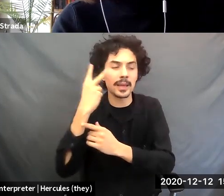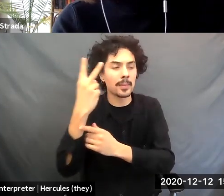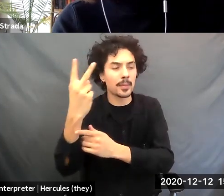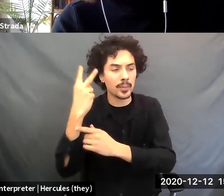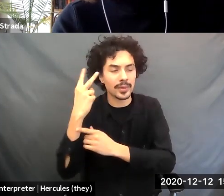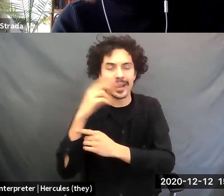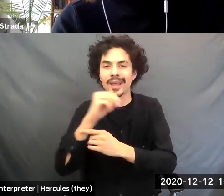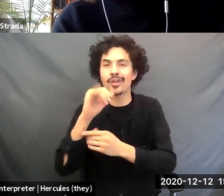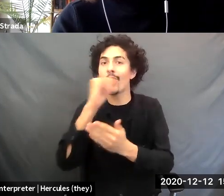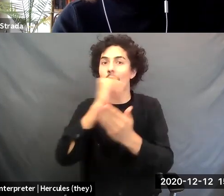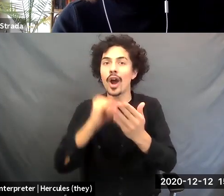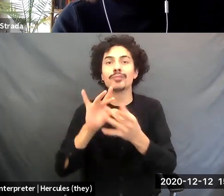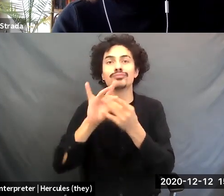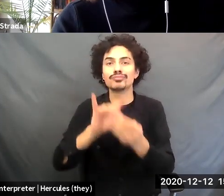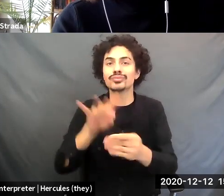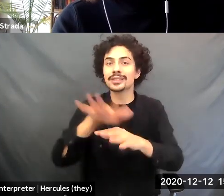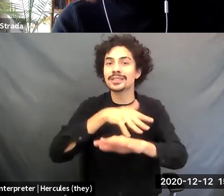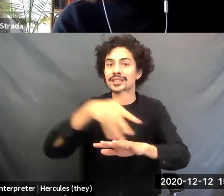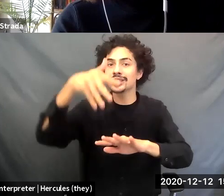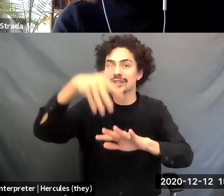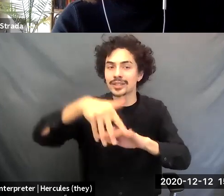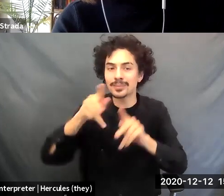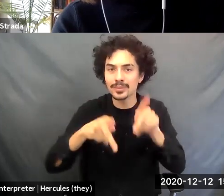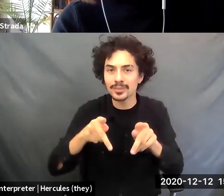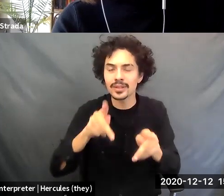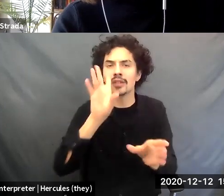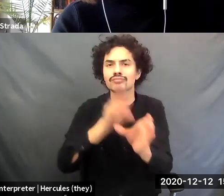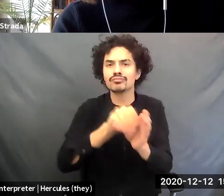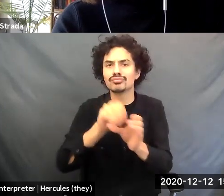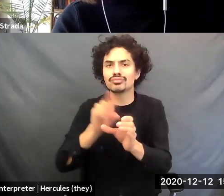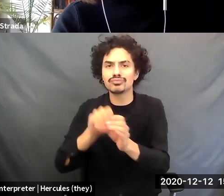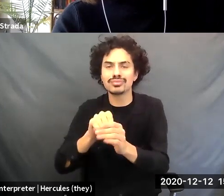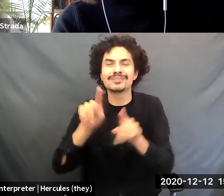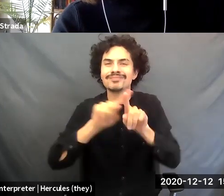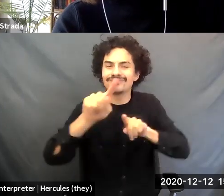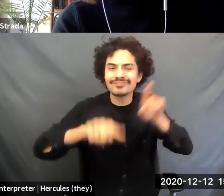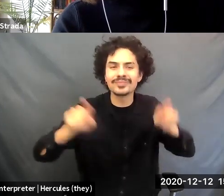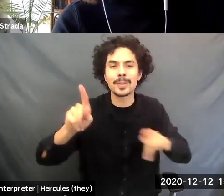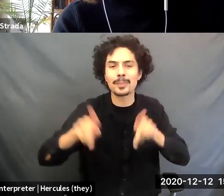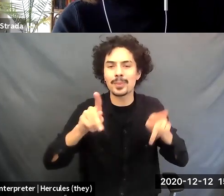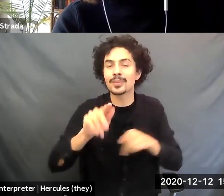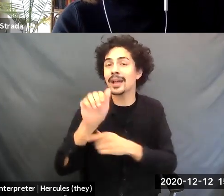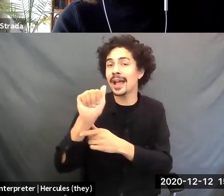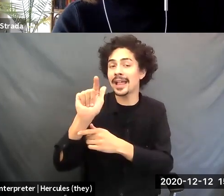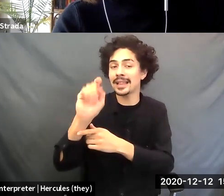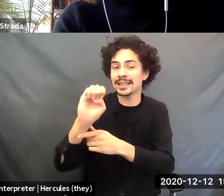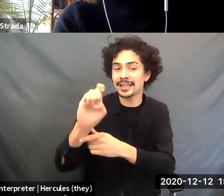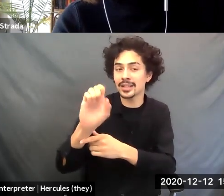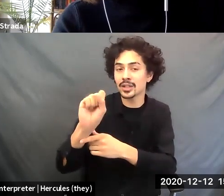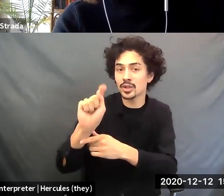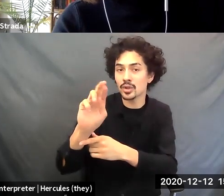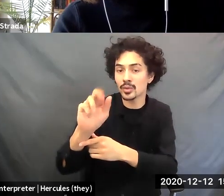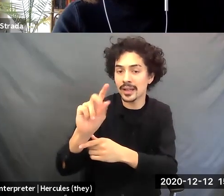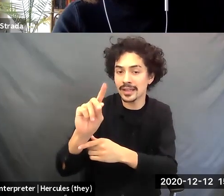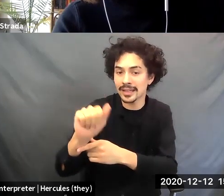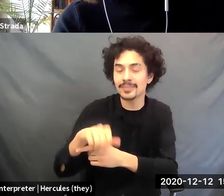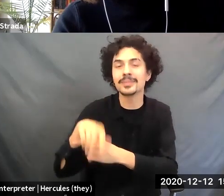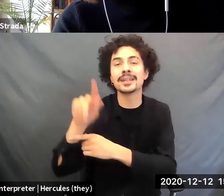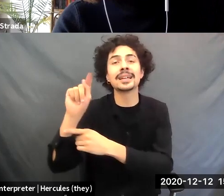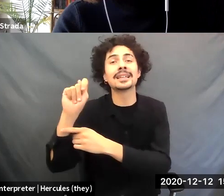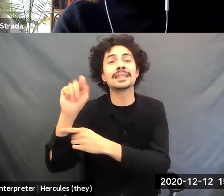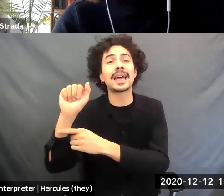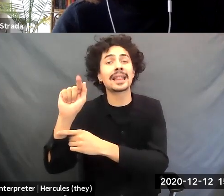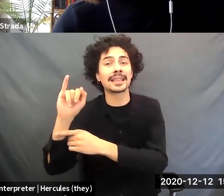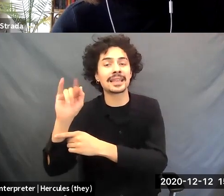2018 during Avi Faltman's curatorial residency at Ludlow 38. Hallie Caron and Alex